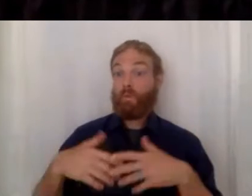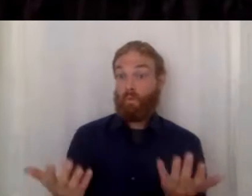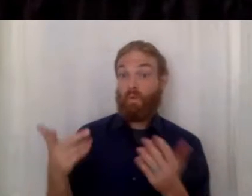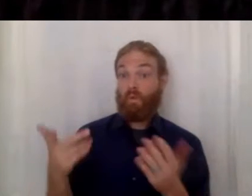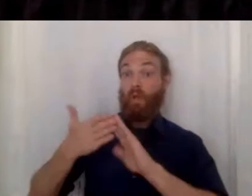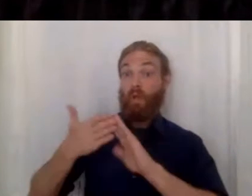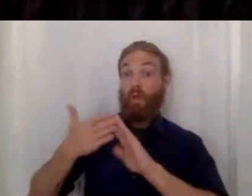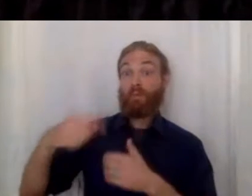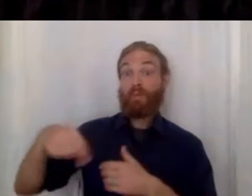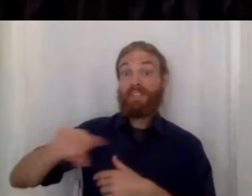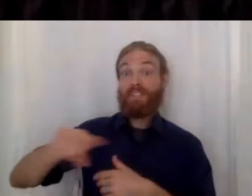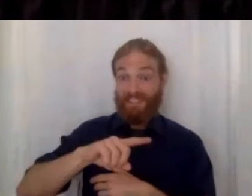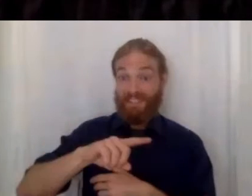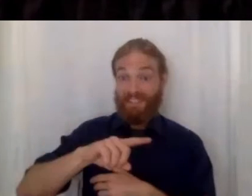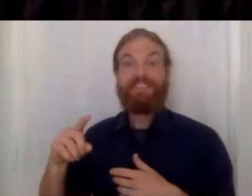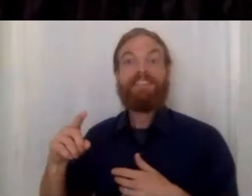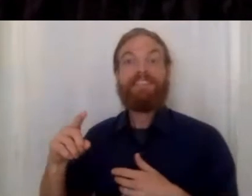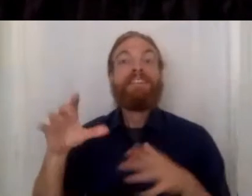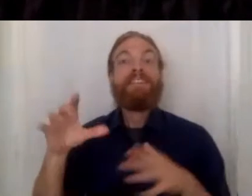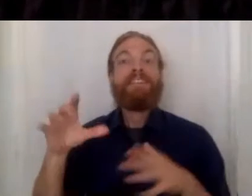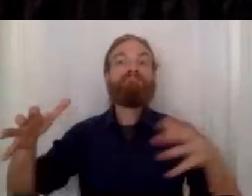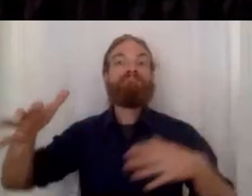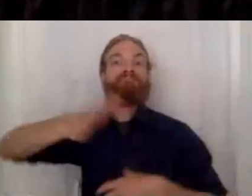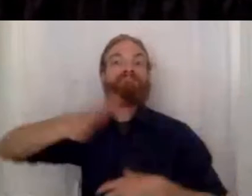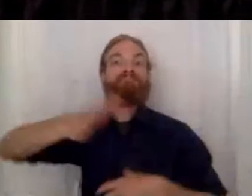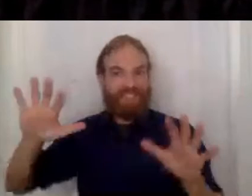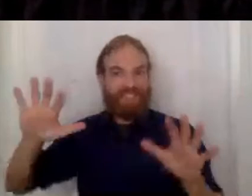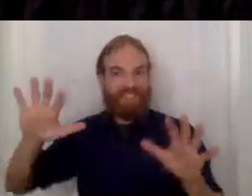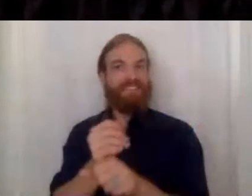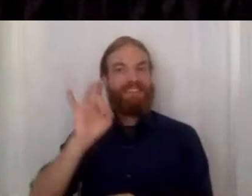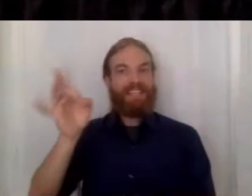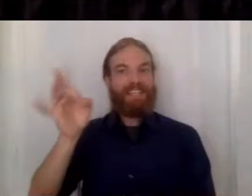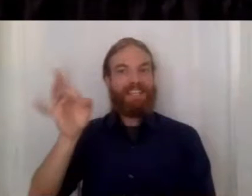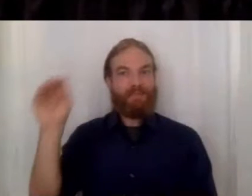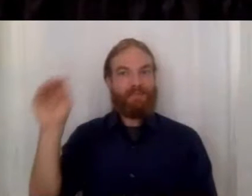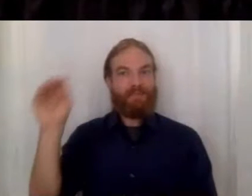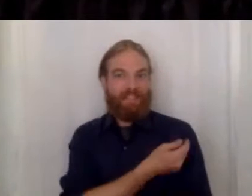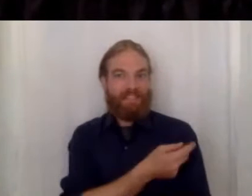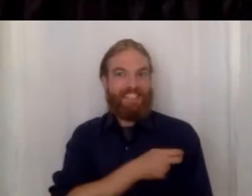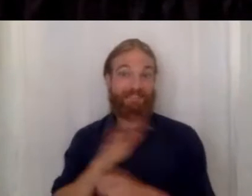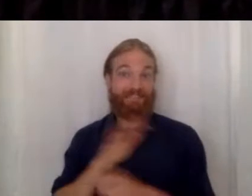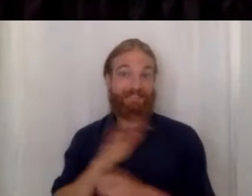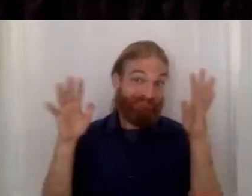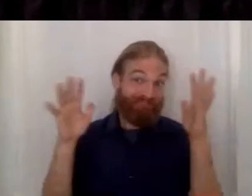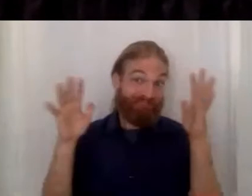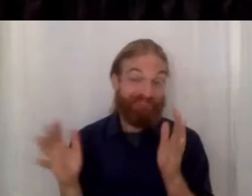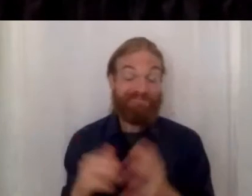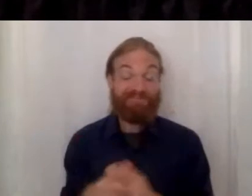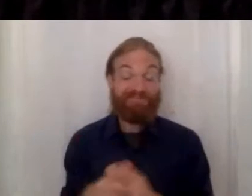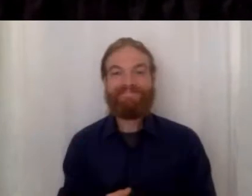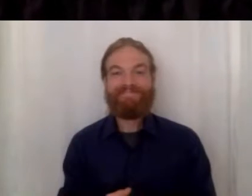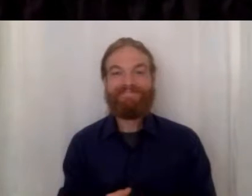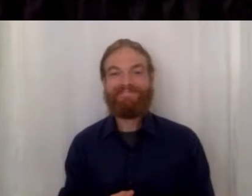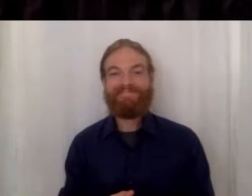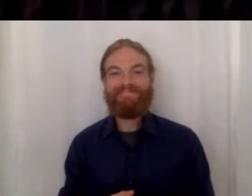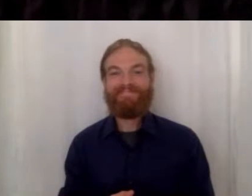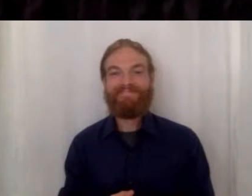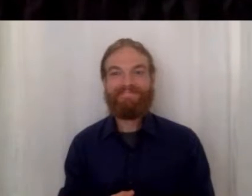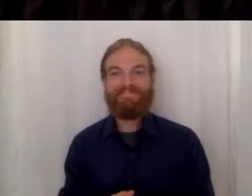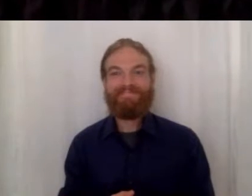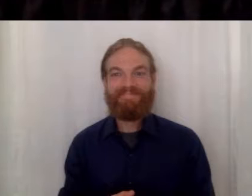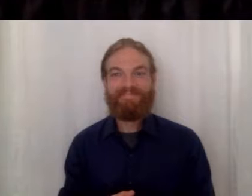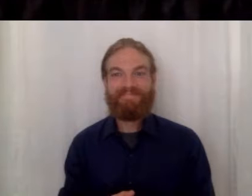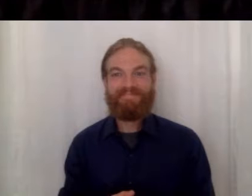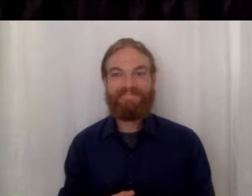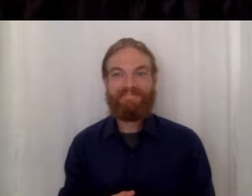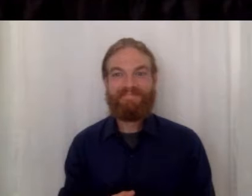80% vaccination coverage, and the guidance changed, I think it was a little bit over